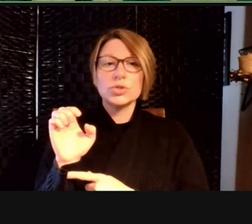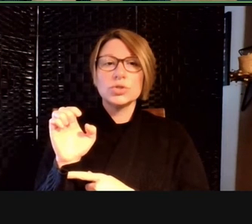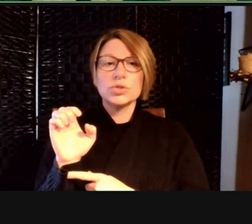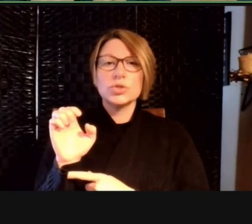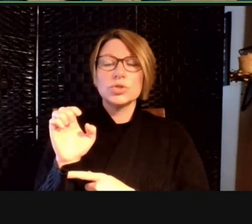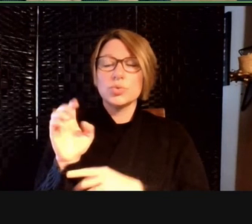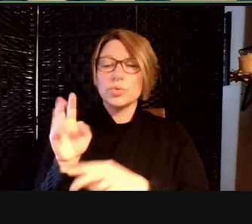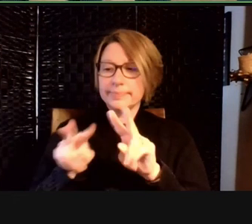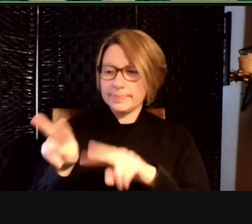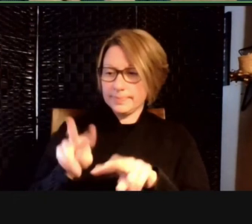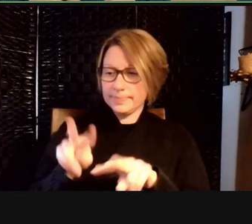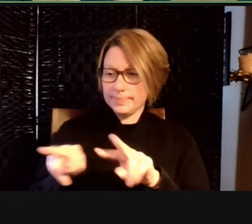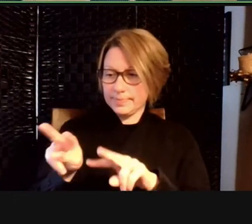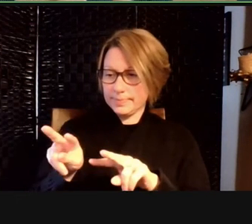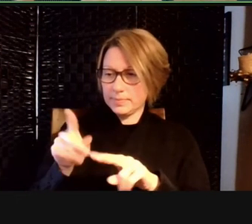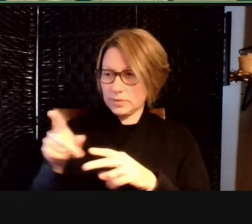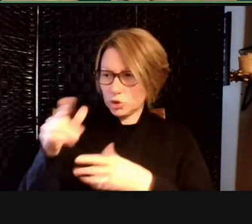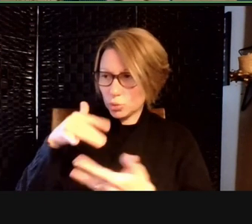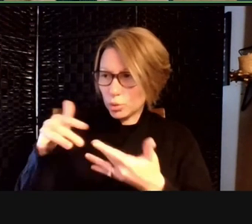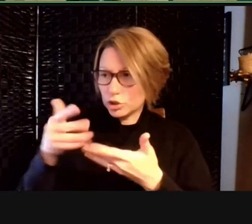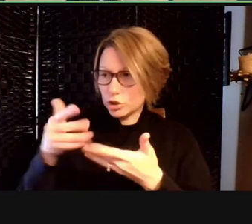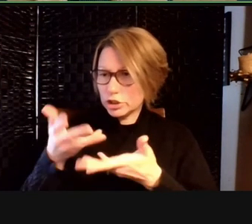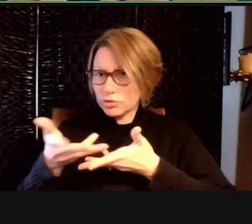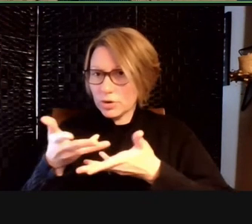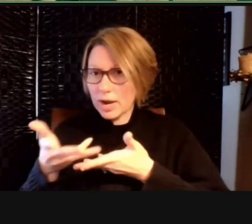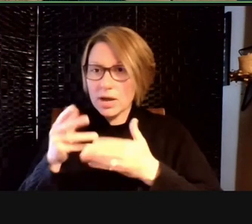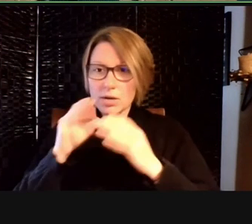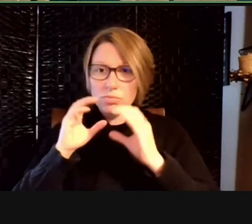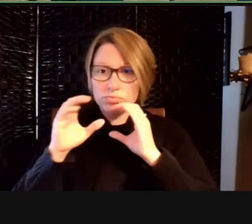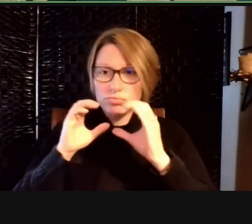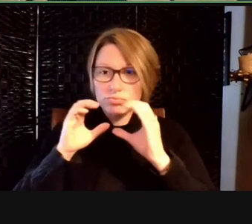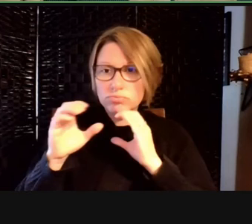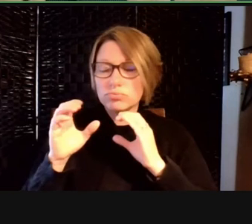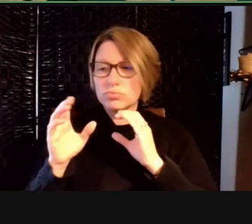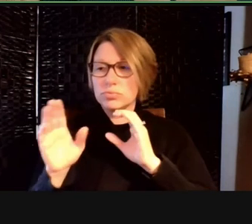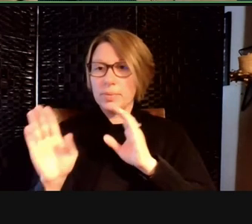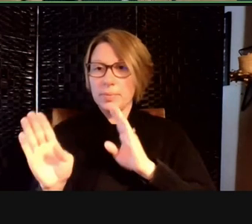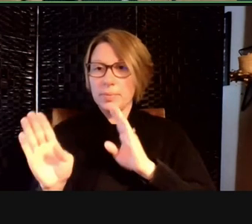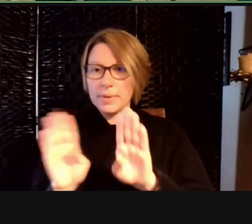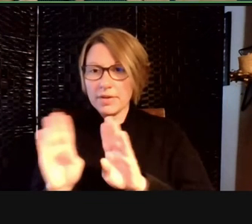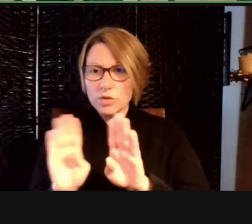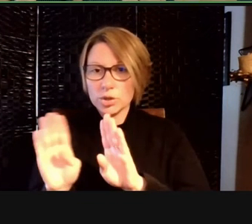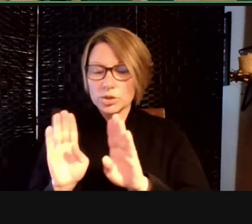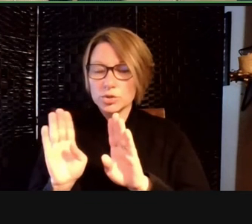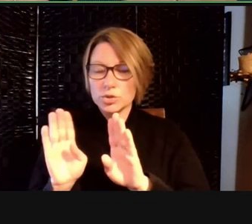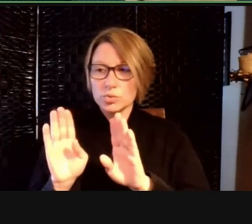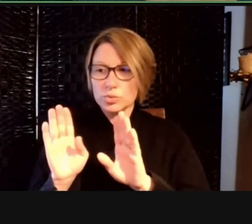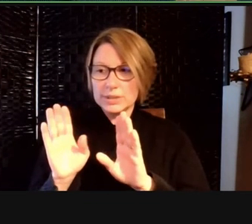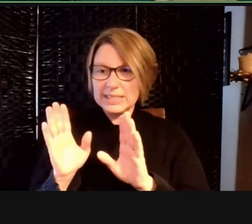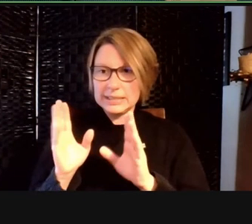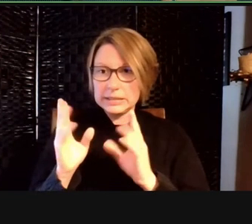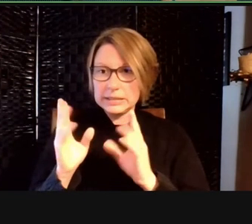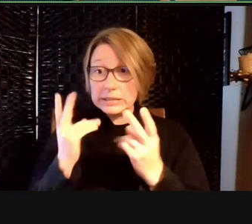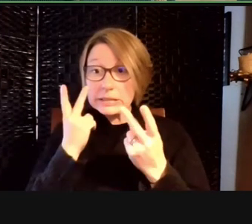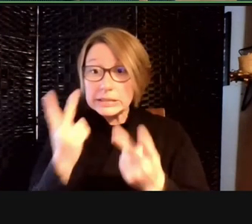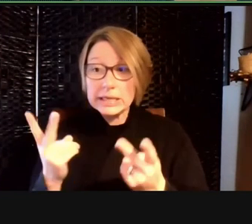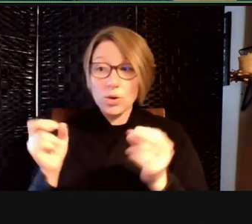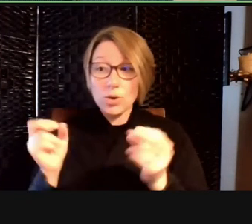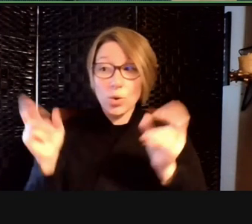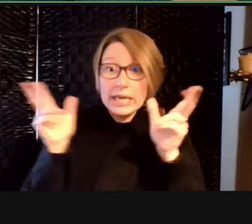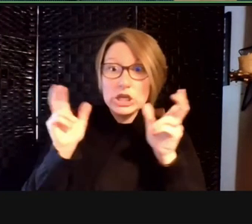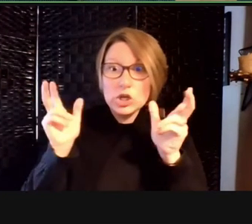socially interacting, communicating, or behaviors that we're seeing them or hearing them engage